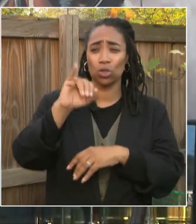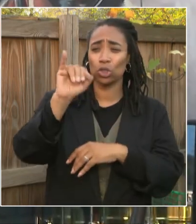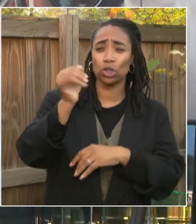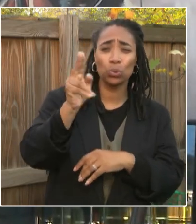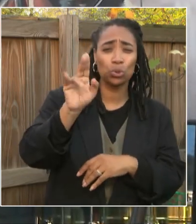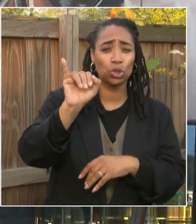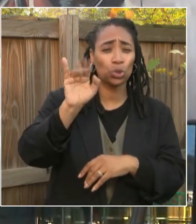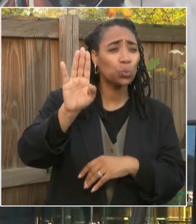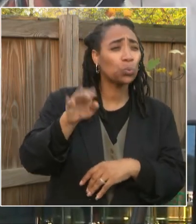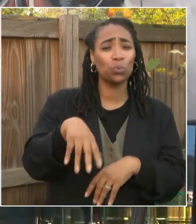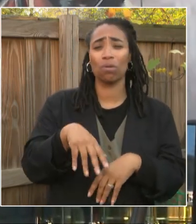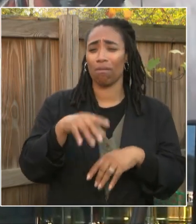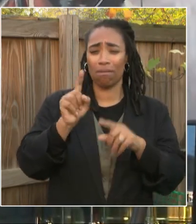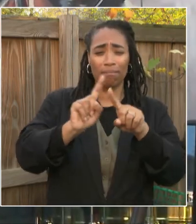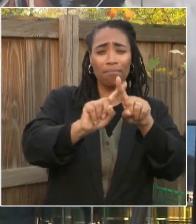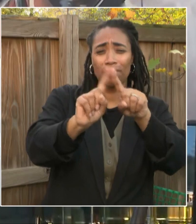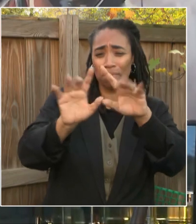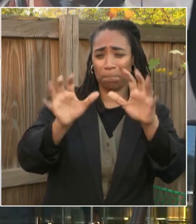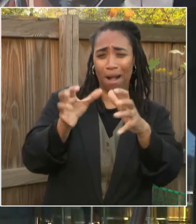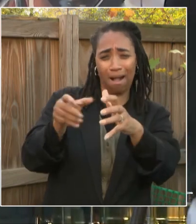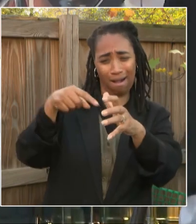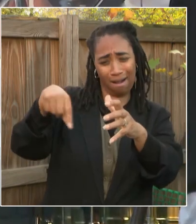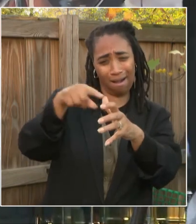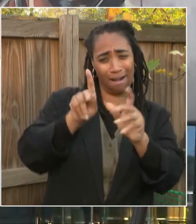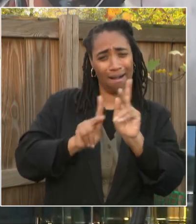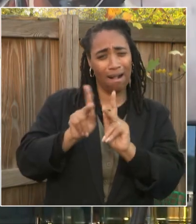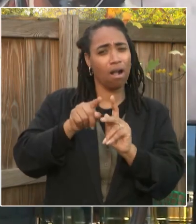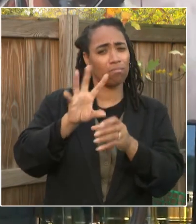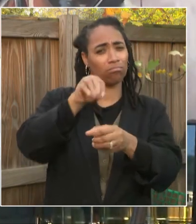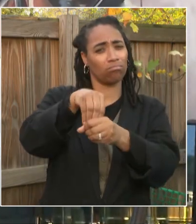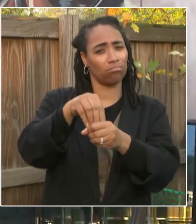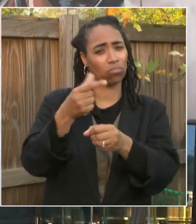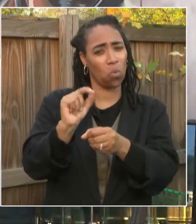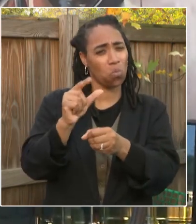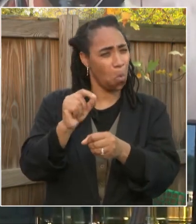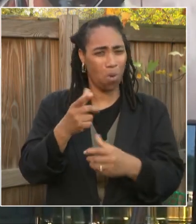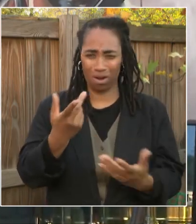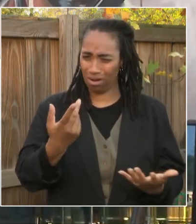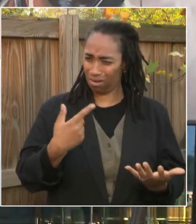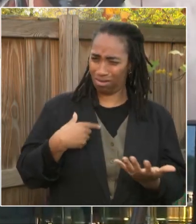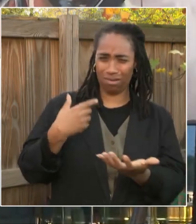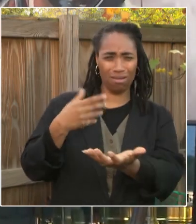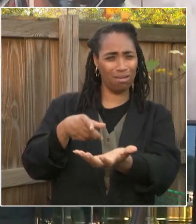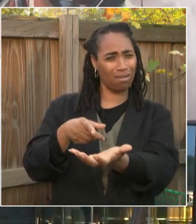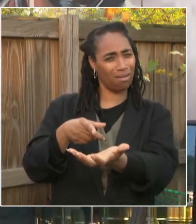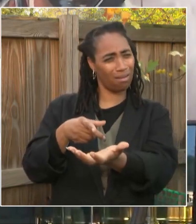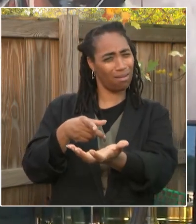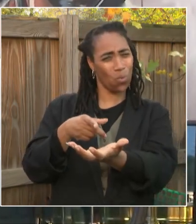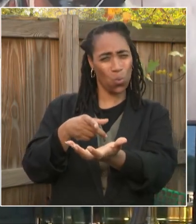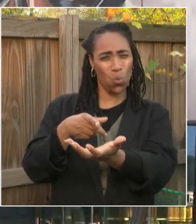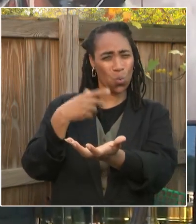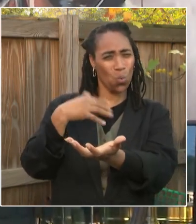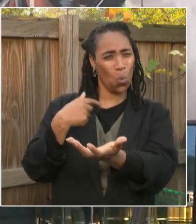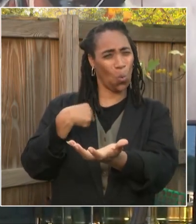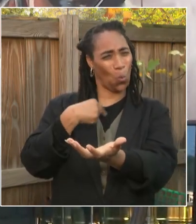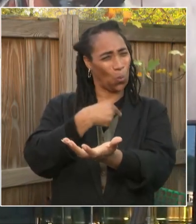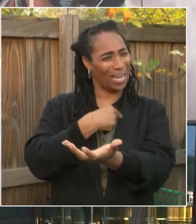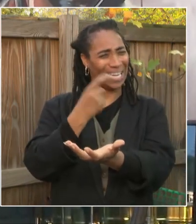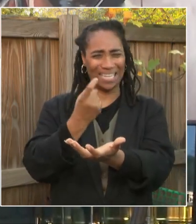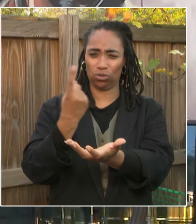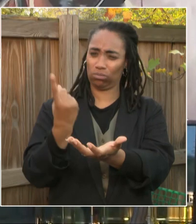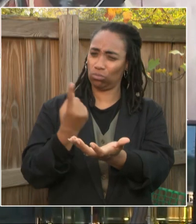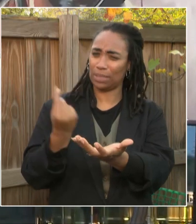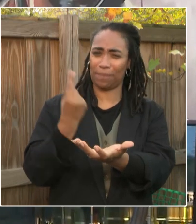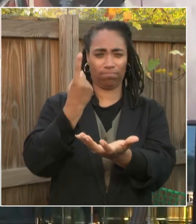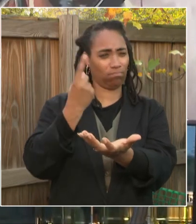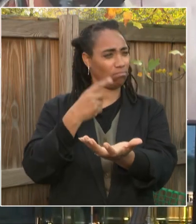building. I said, "What's wrong, man? This is supposed to be a great film." They said, "Daryl, this is some garbage. Man, we got to do something on our own." So I said, "Come to the office.